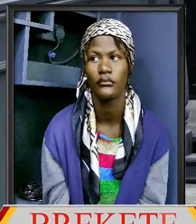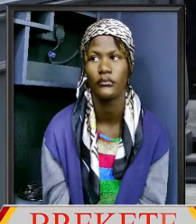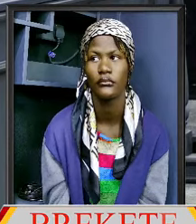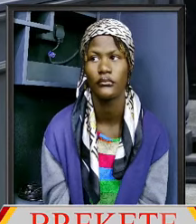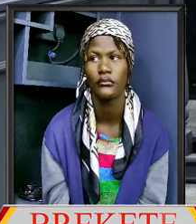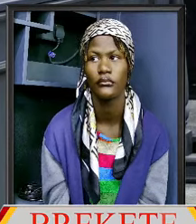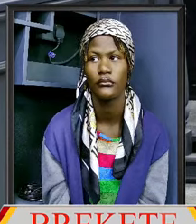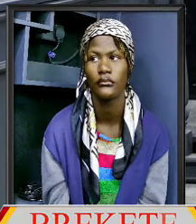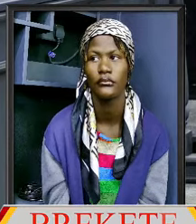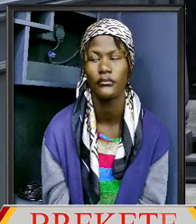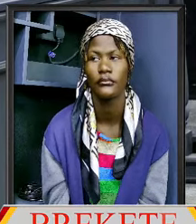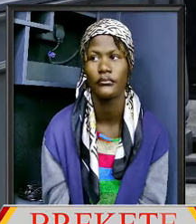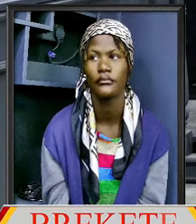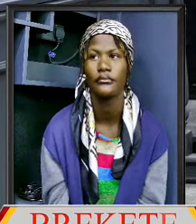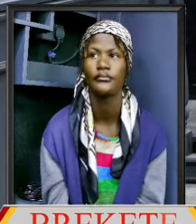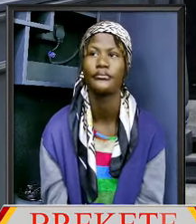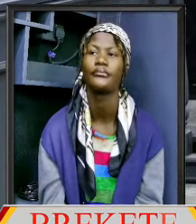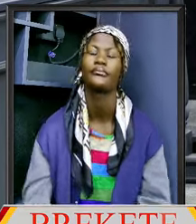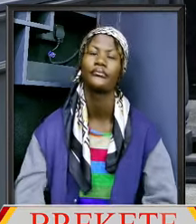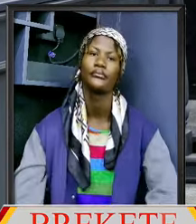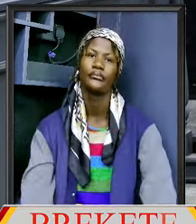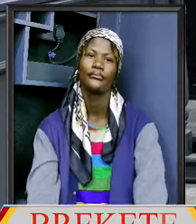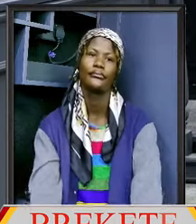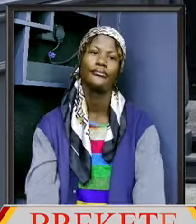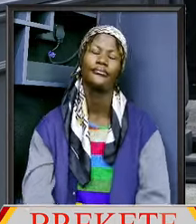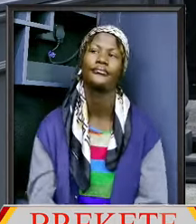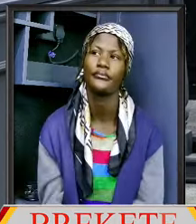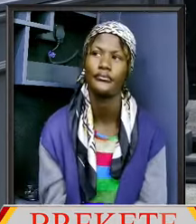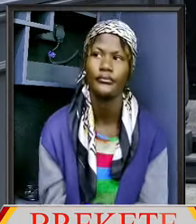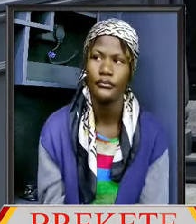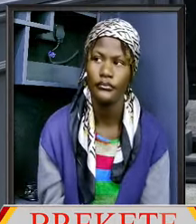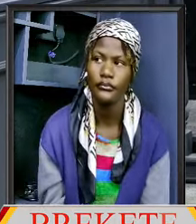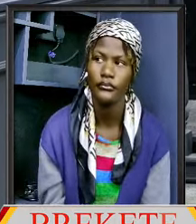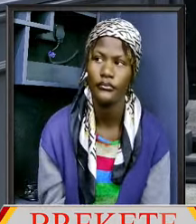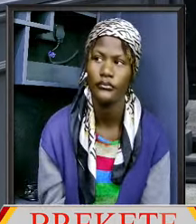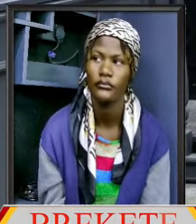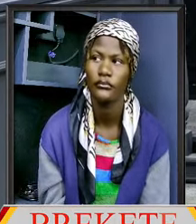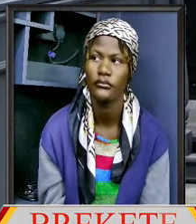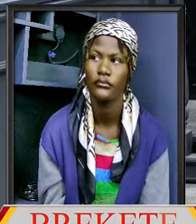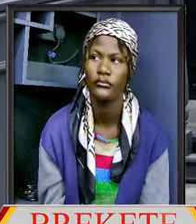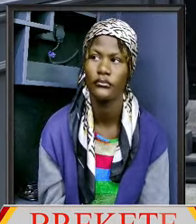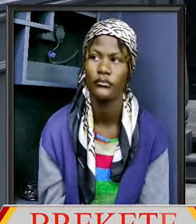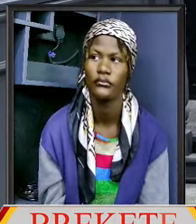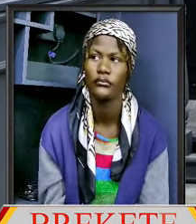He should submit it. Just come here, sir. We could appreciate him as he come forward.